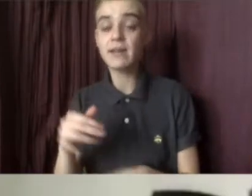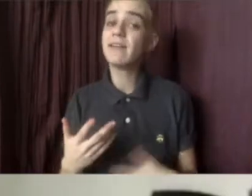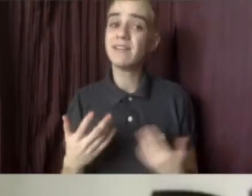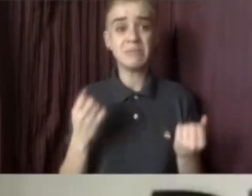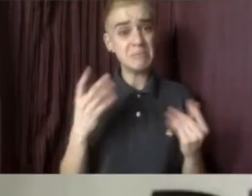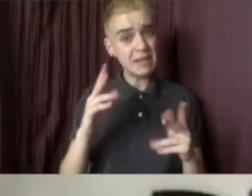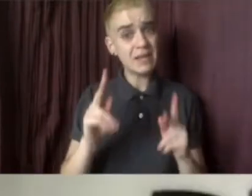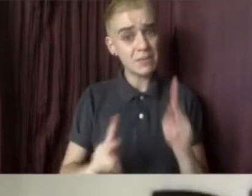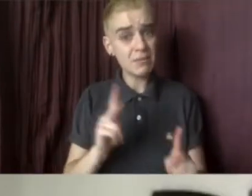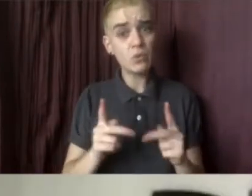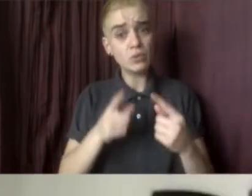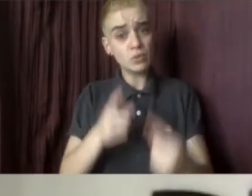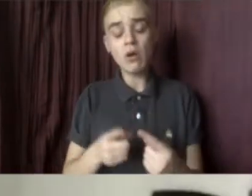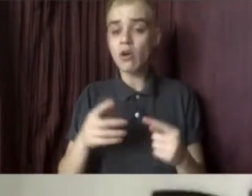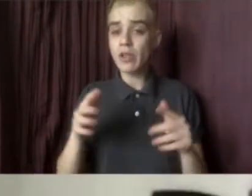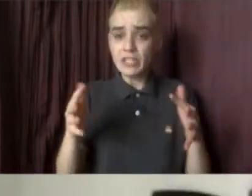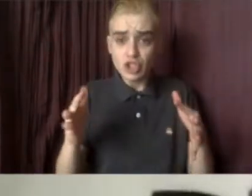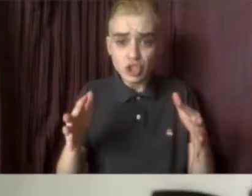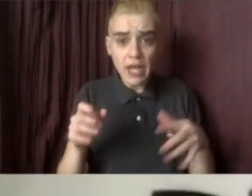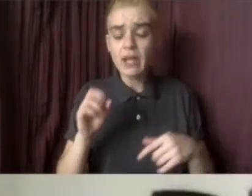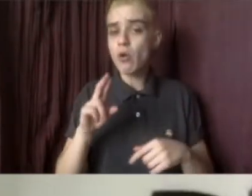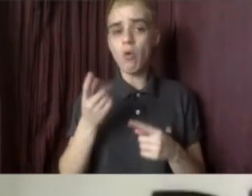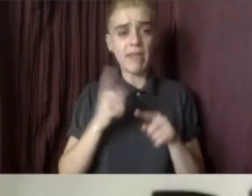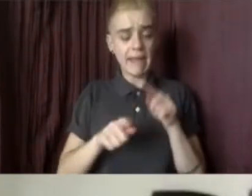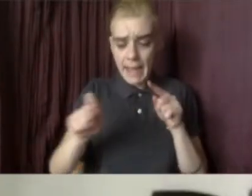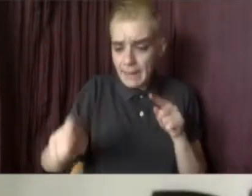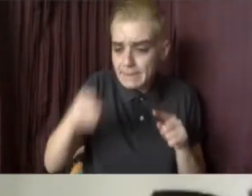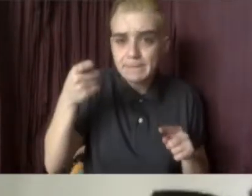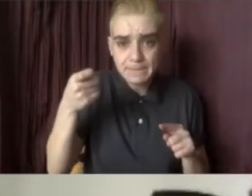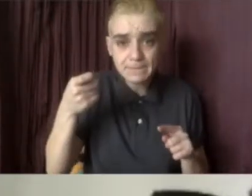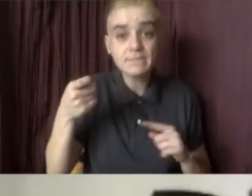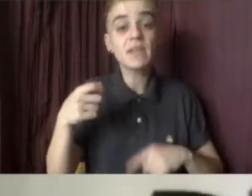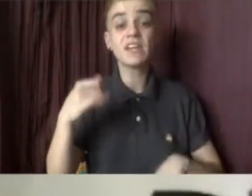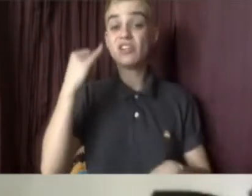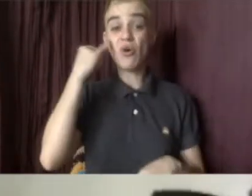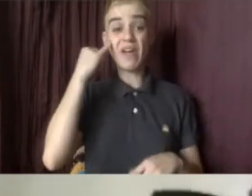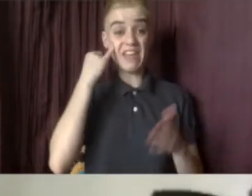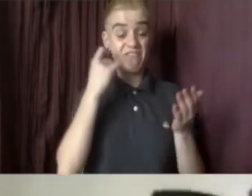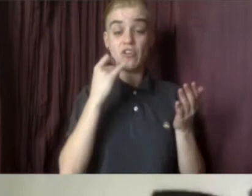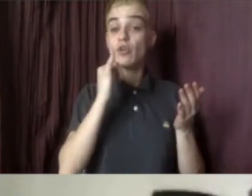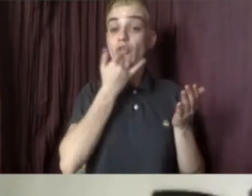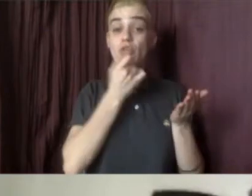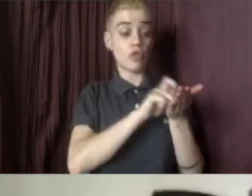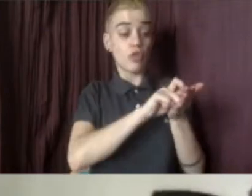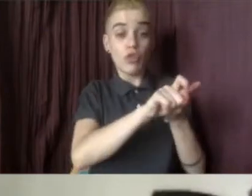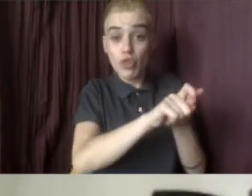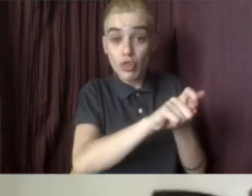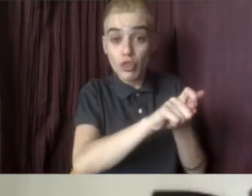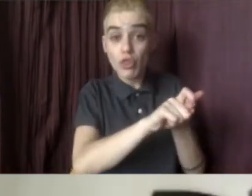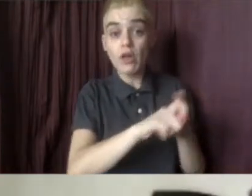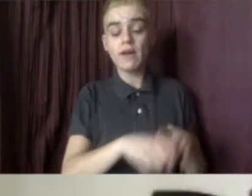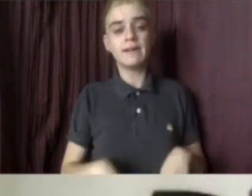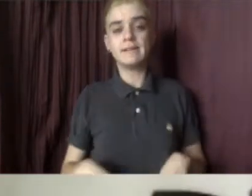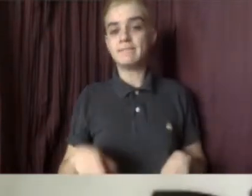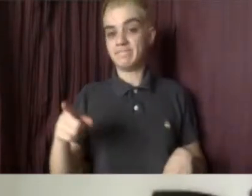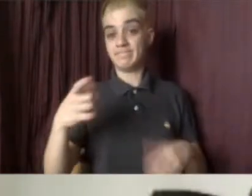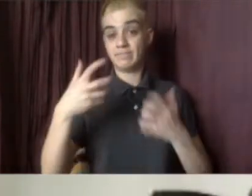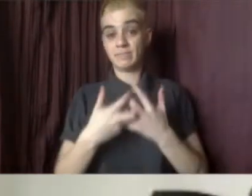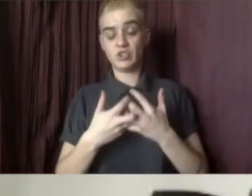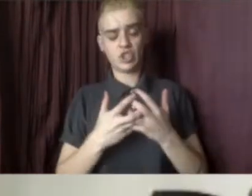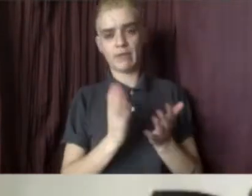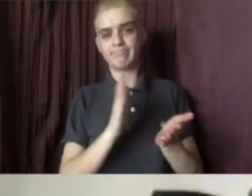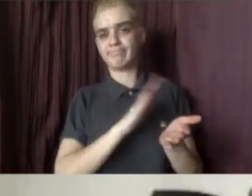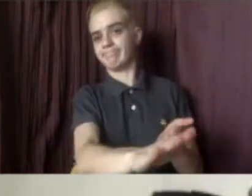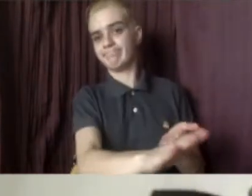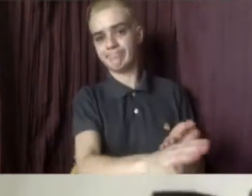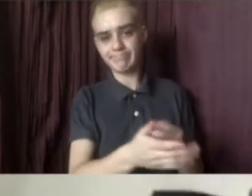negated. And there's not a lot of systems that are able to call back and say, hey, your vote didn't count, you need to do this again. That surely is not happening, right? What's